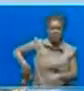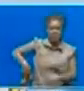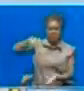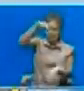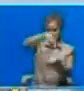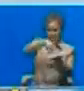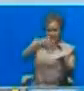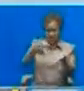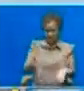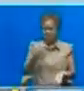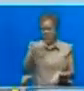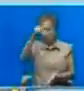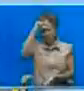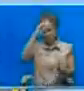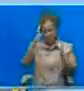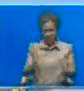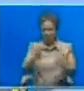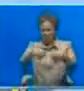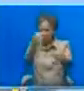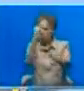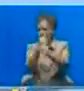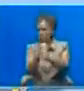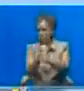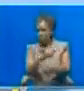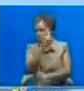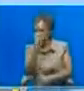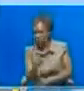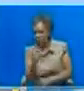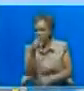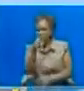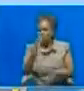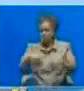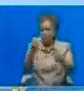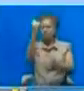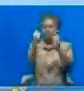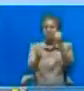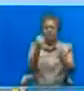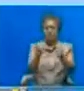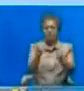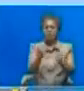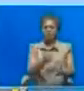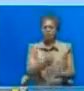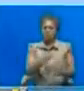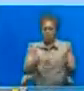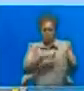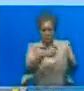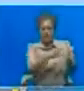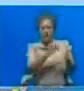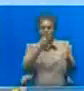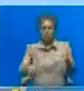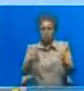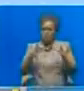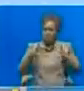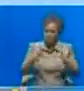Munasimama hapa, munasema magavana wawili wapee nyinyi kazi. Mumetoa gari, magurudumu, munaambia wao